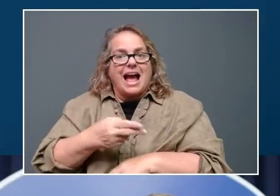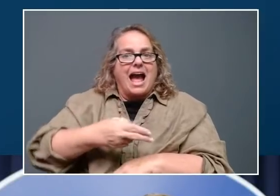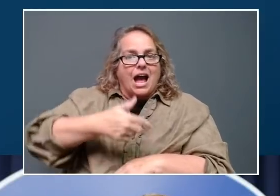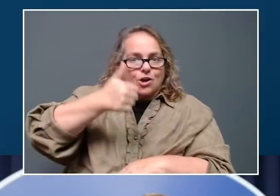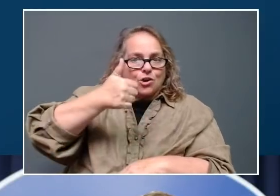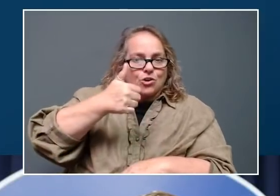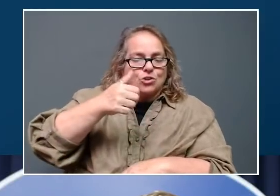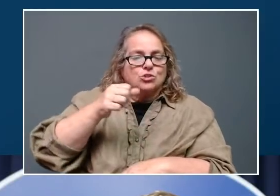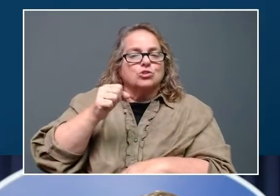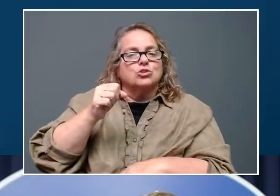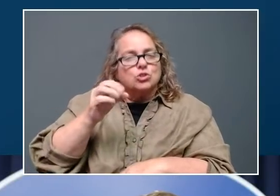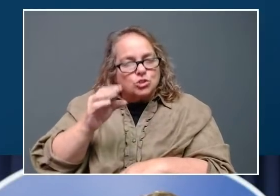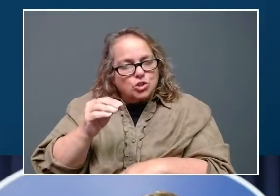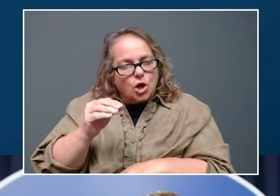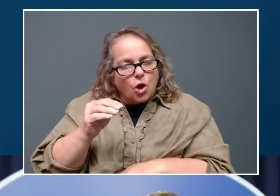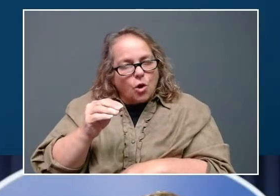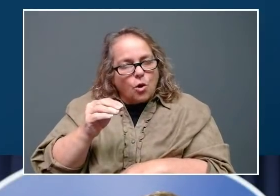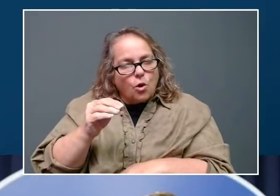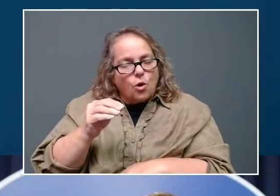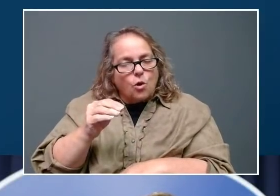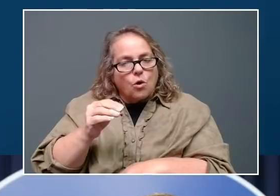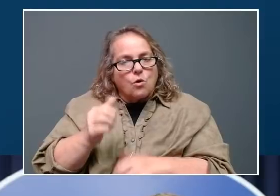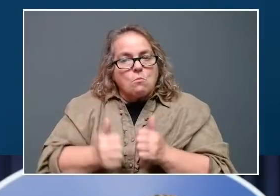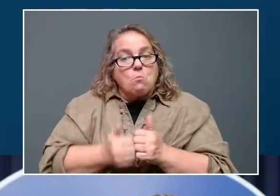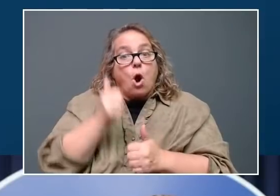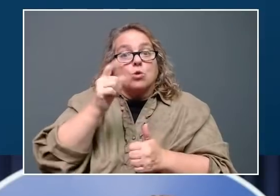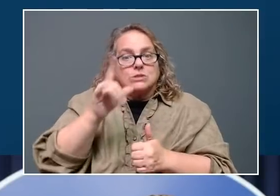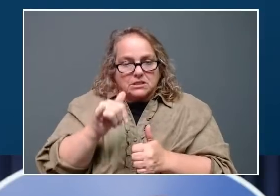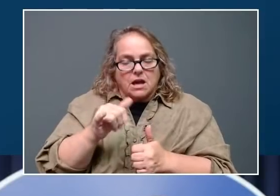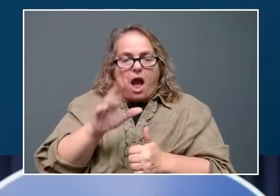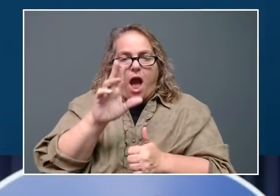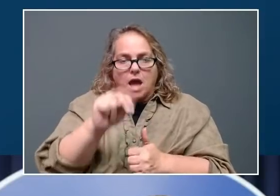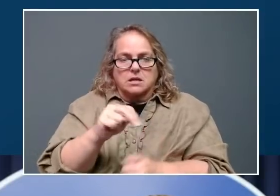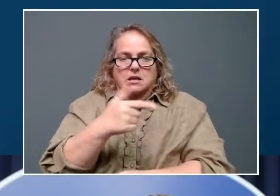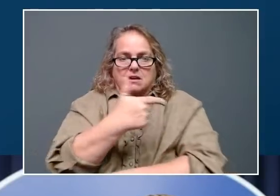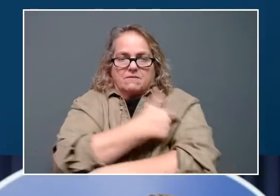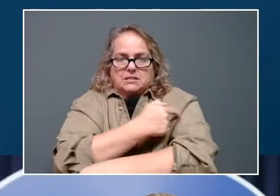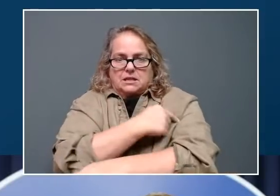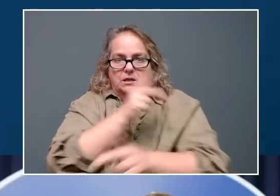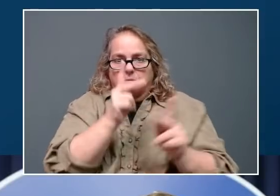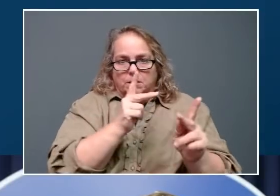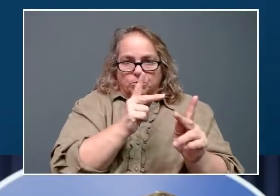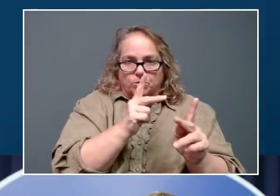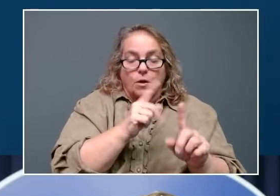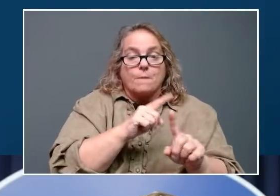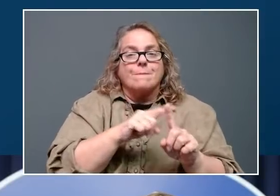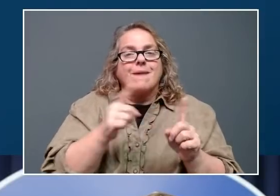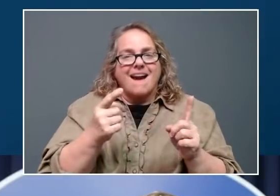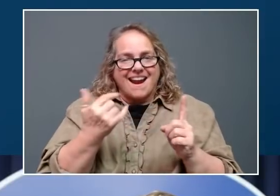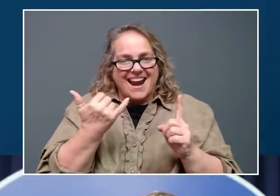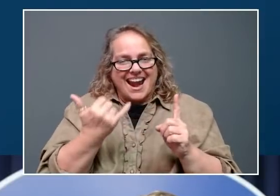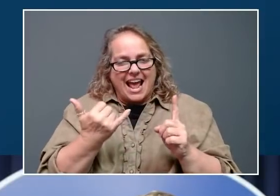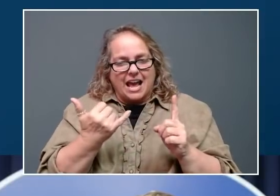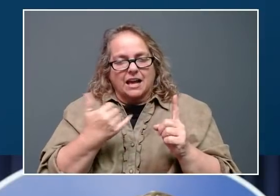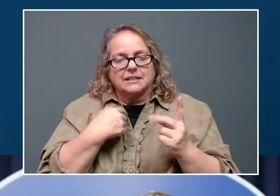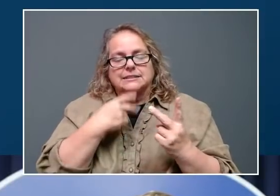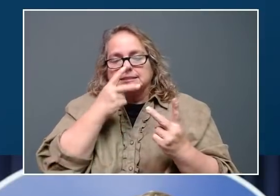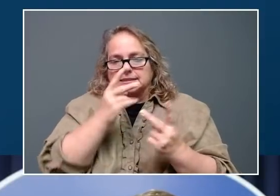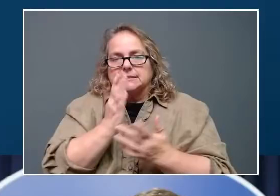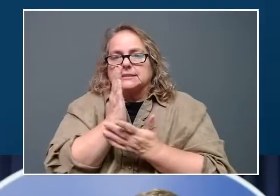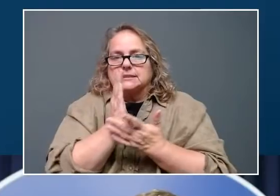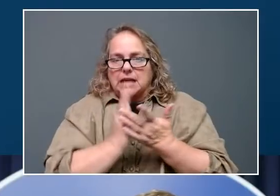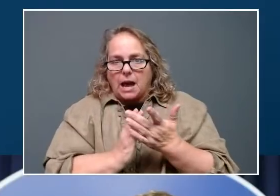is primarily unvaccinated individuals. But then I'm willing to say, from what we see now, it is